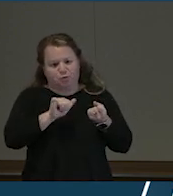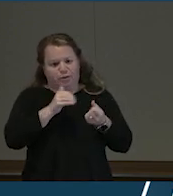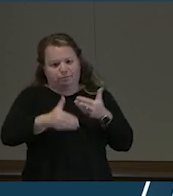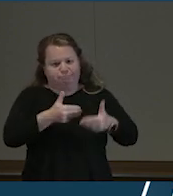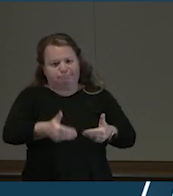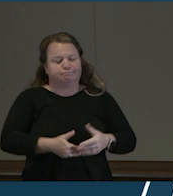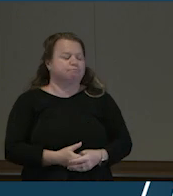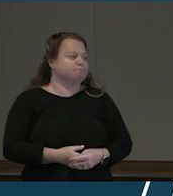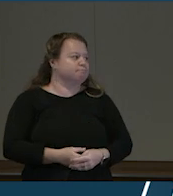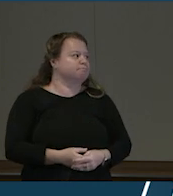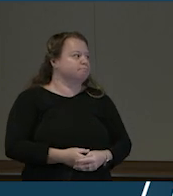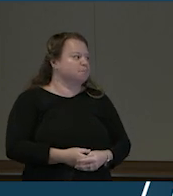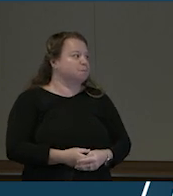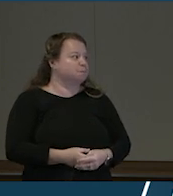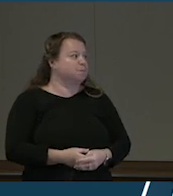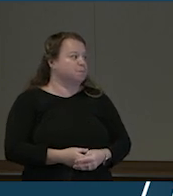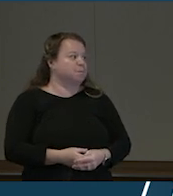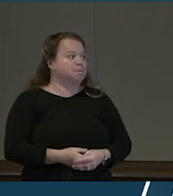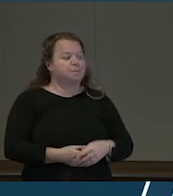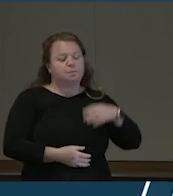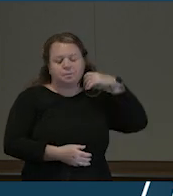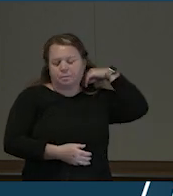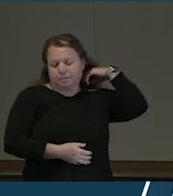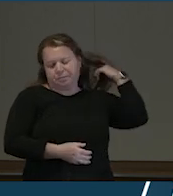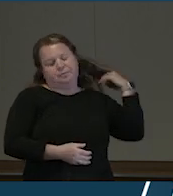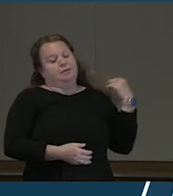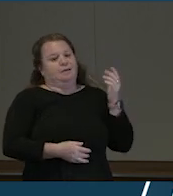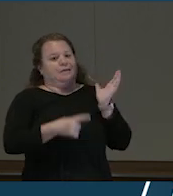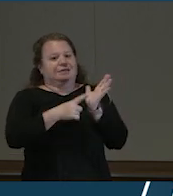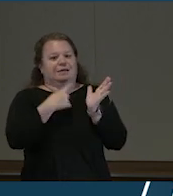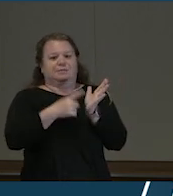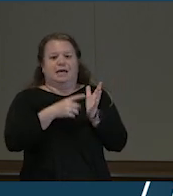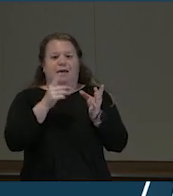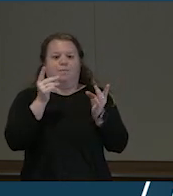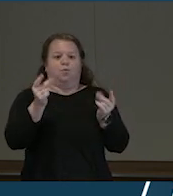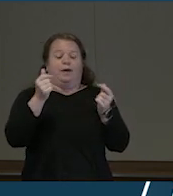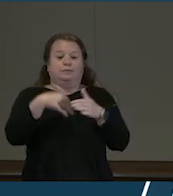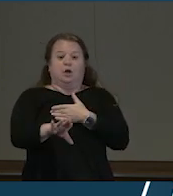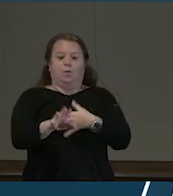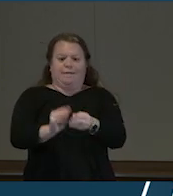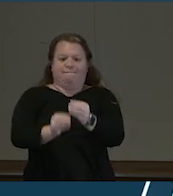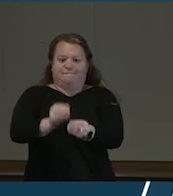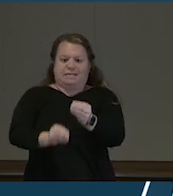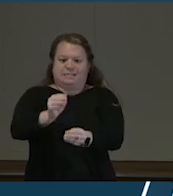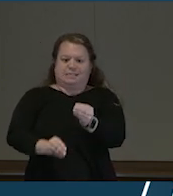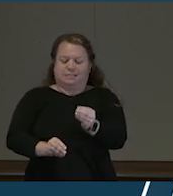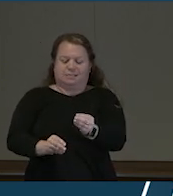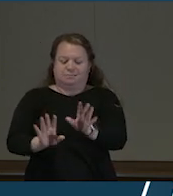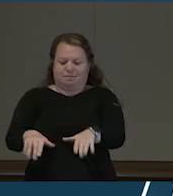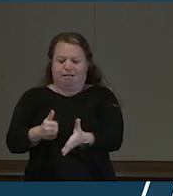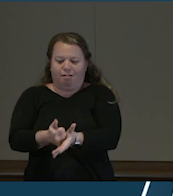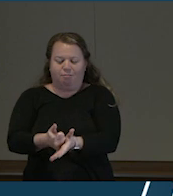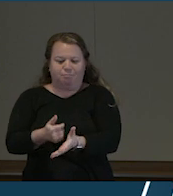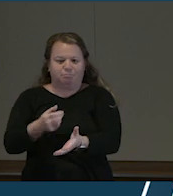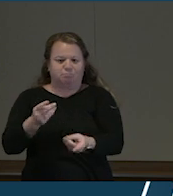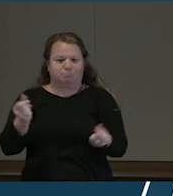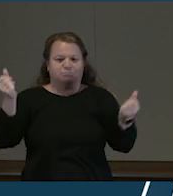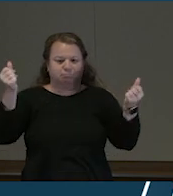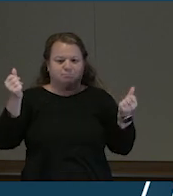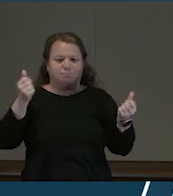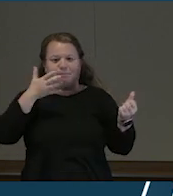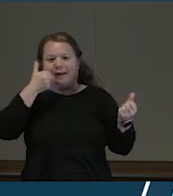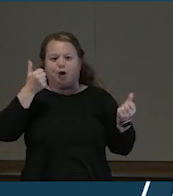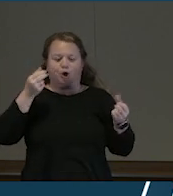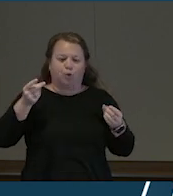progress. Sometimes we're really quick to go in and fix things and just put the piece where it goes, and I can do this quicker and faster and